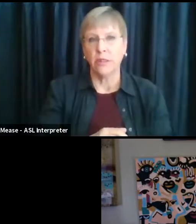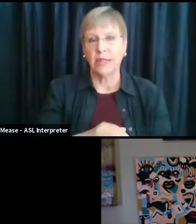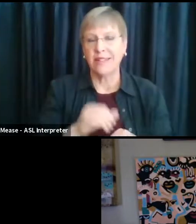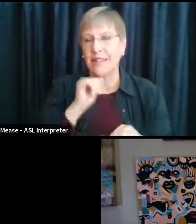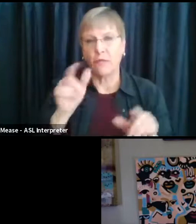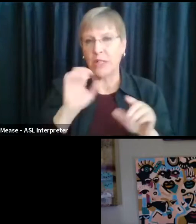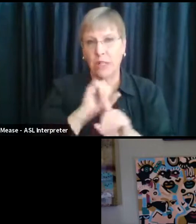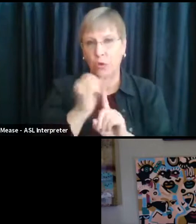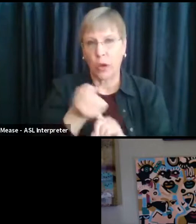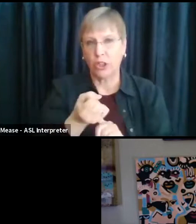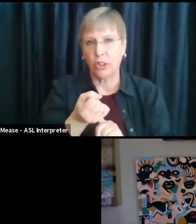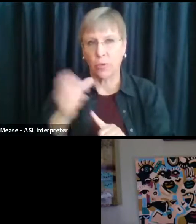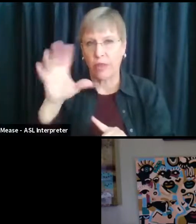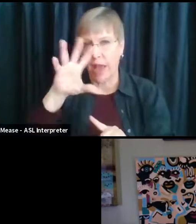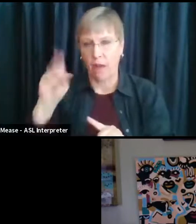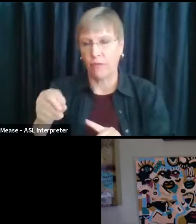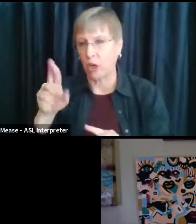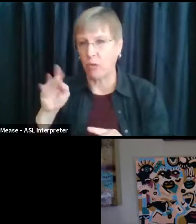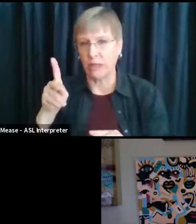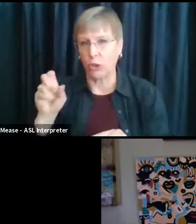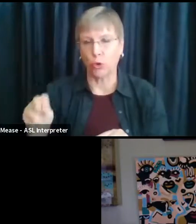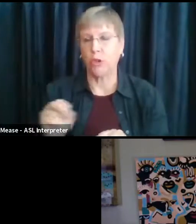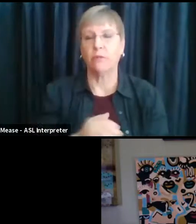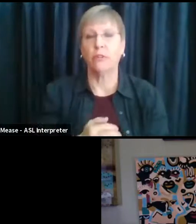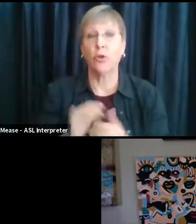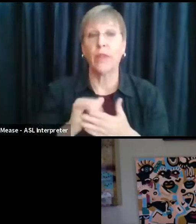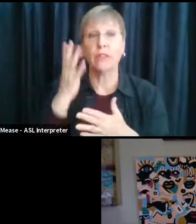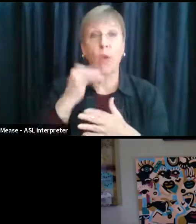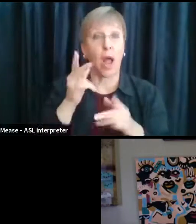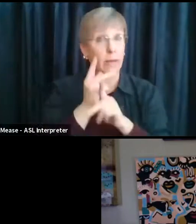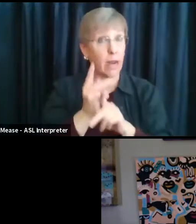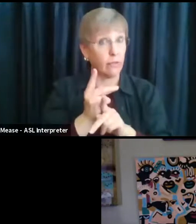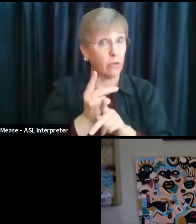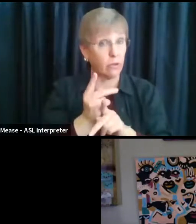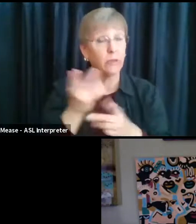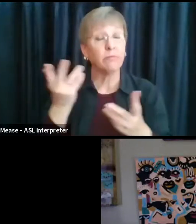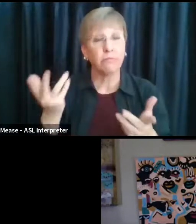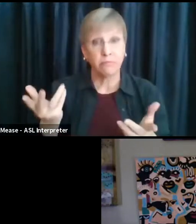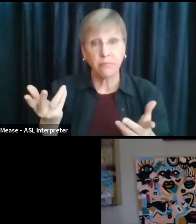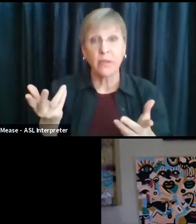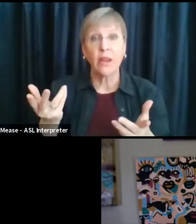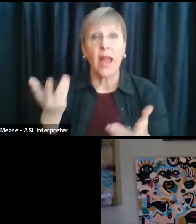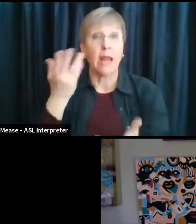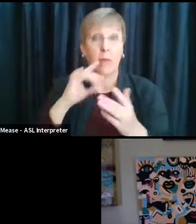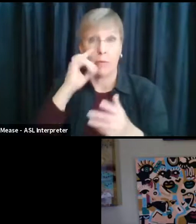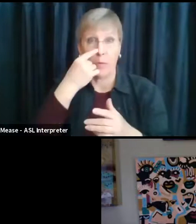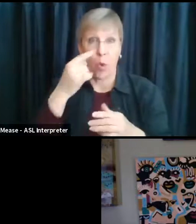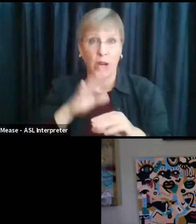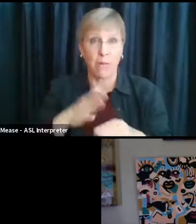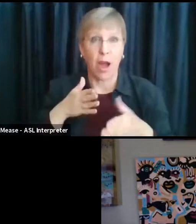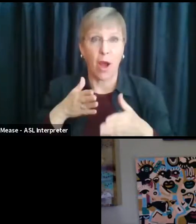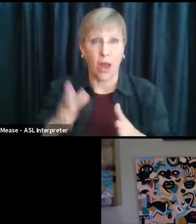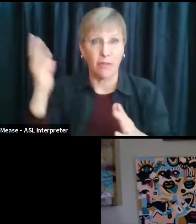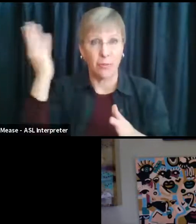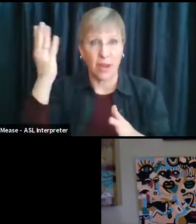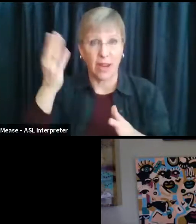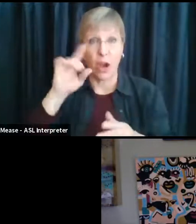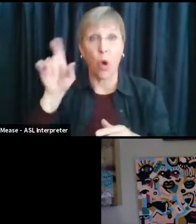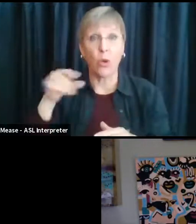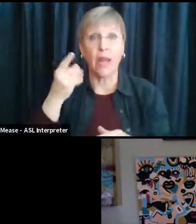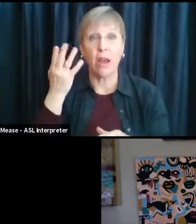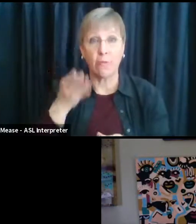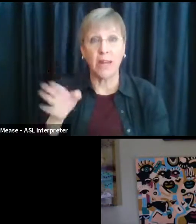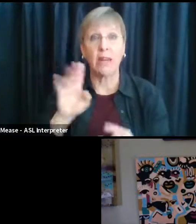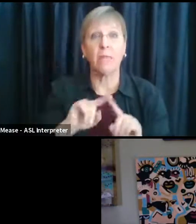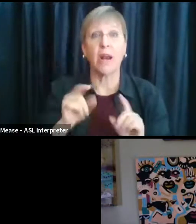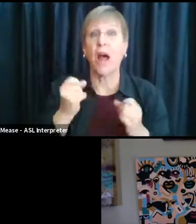with African restitution. So that's why I'm being very careful and maybe a bit boring in my way of speaking only of Benin, but I